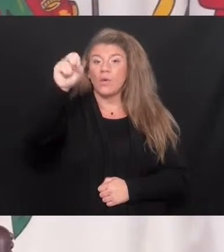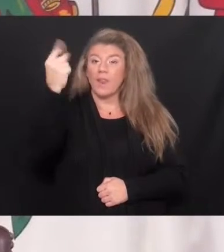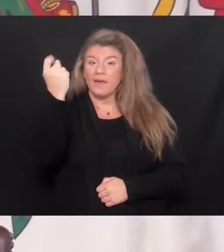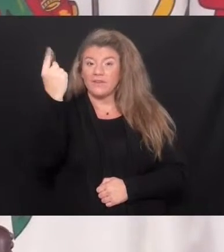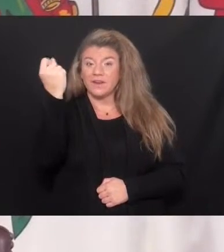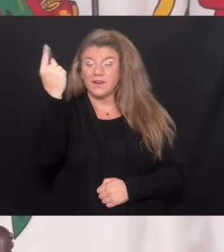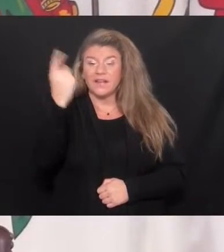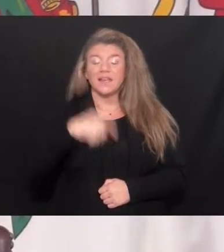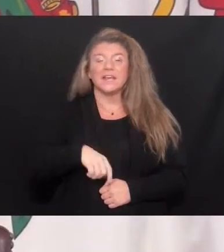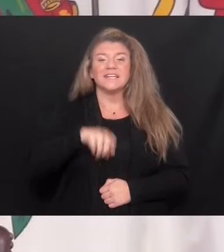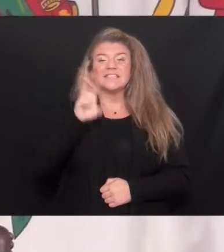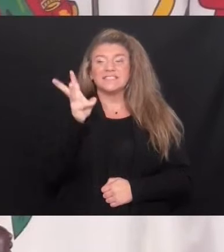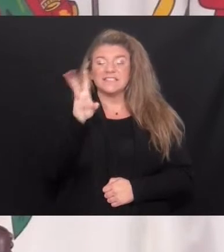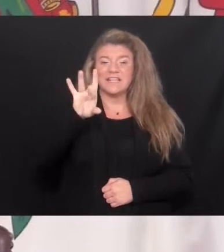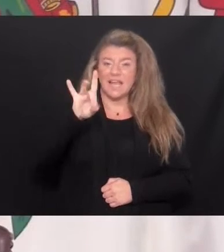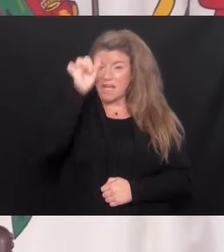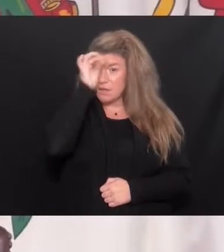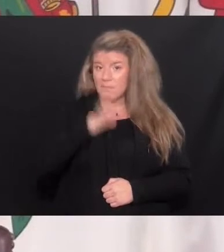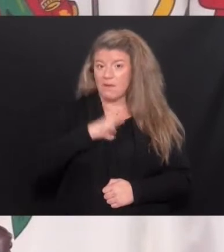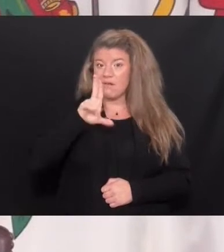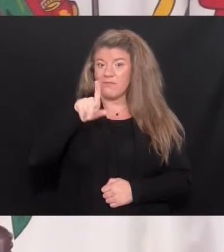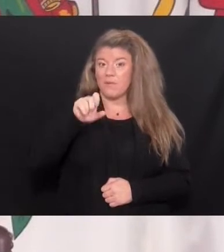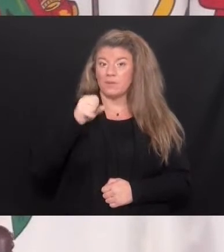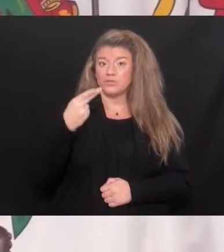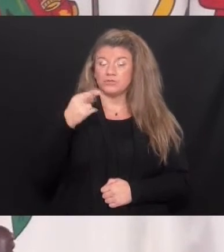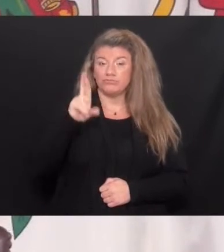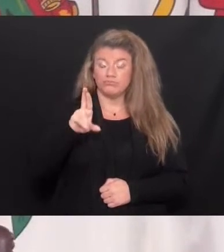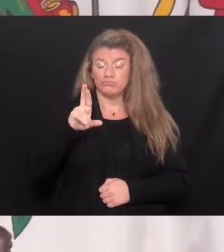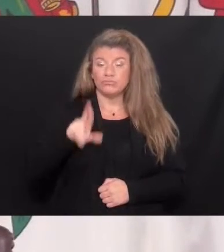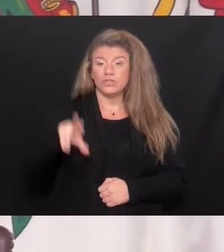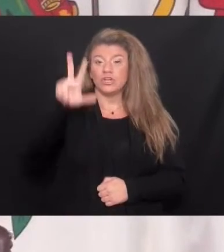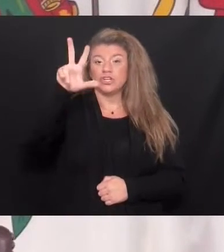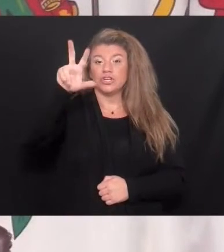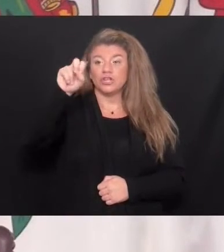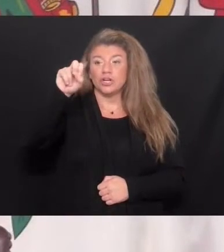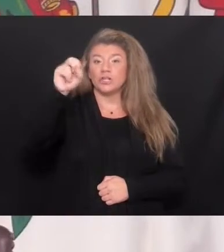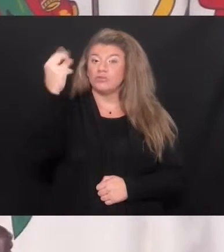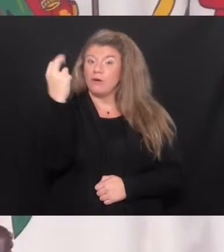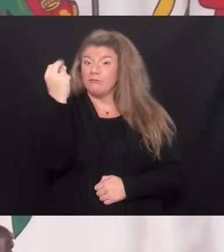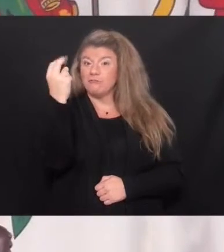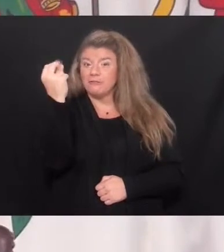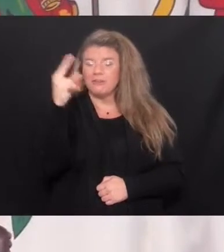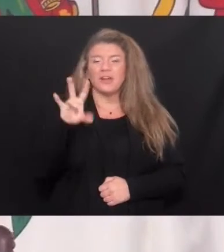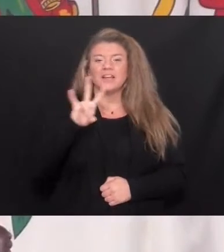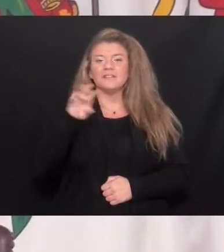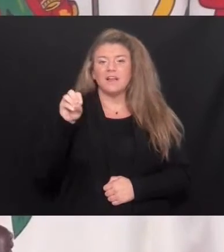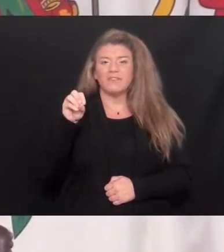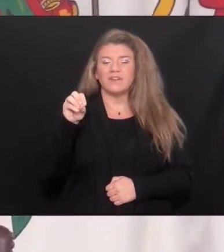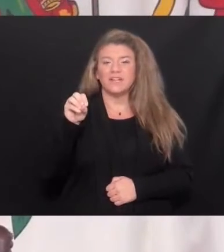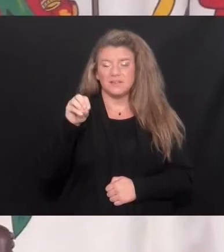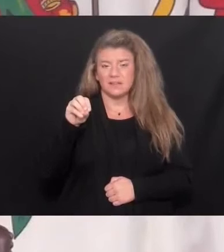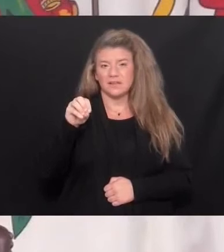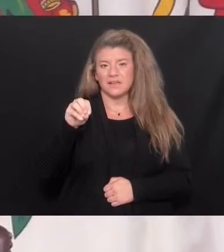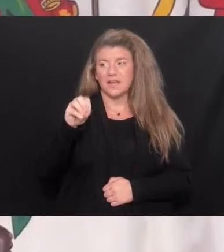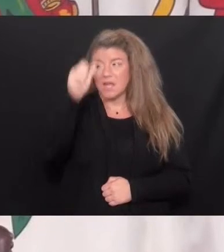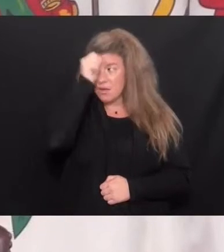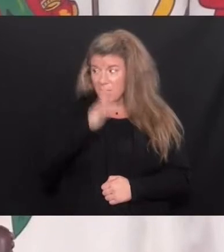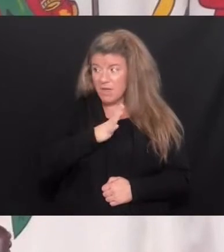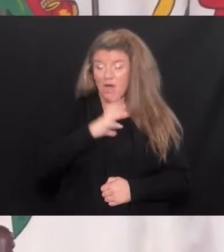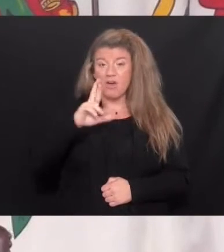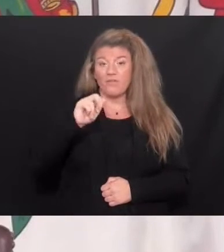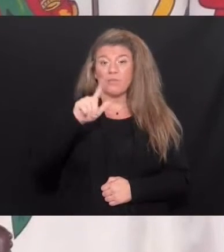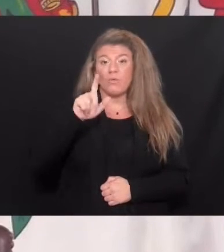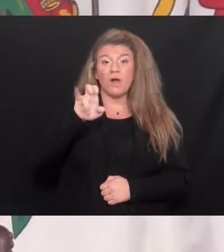is a 68-year-old male from Upshur County. The 3,012th death is a 70-year-old male from